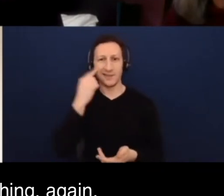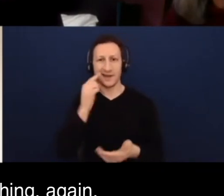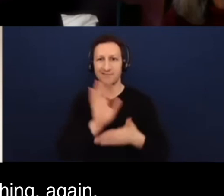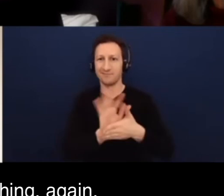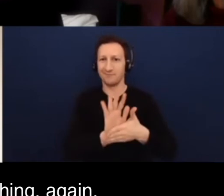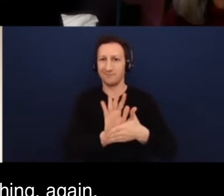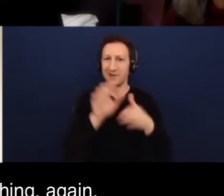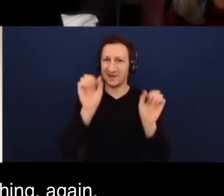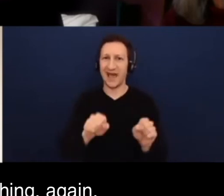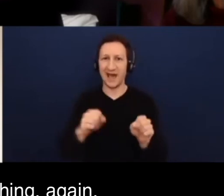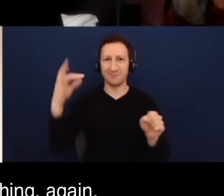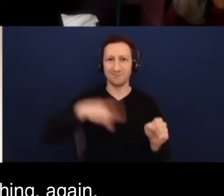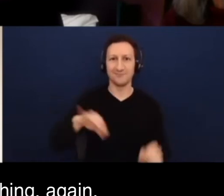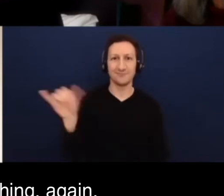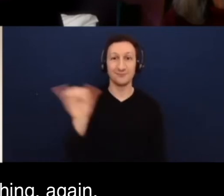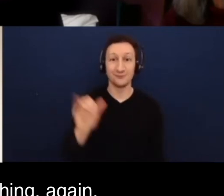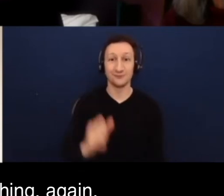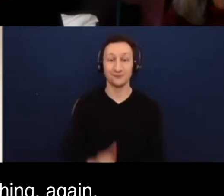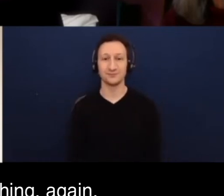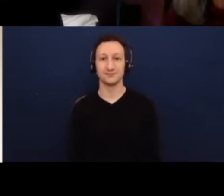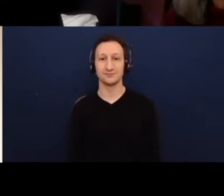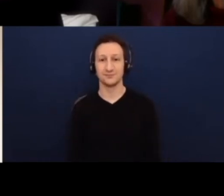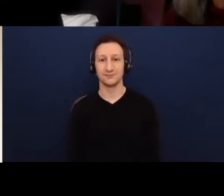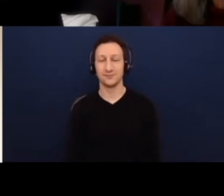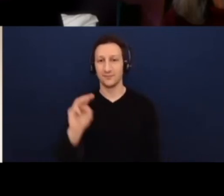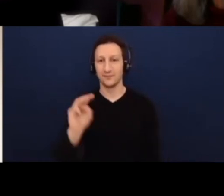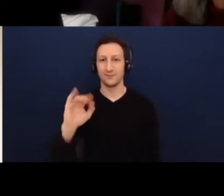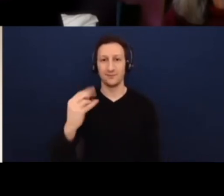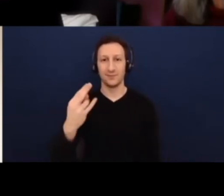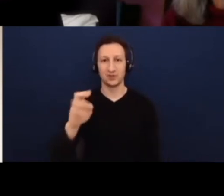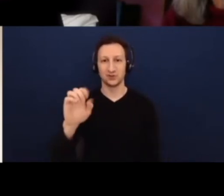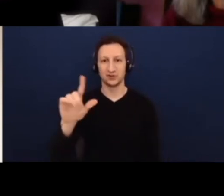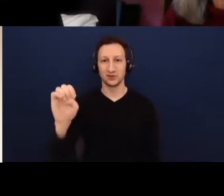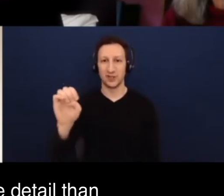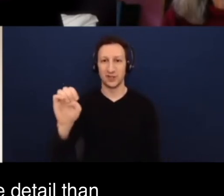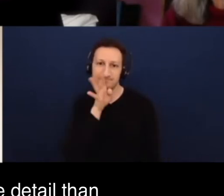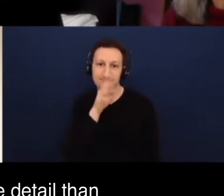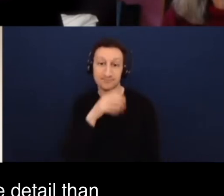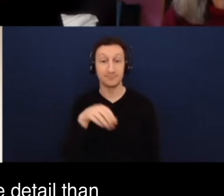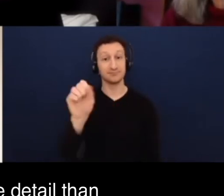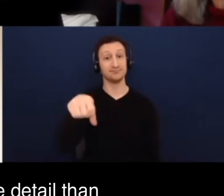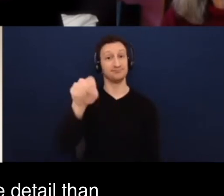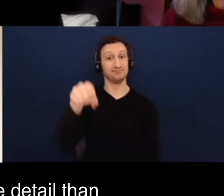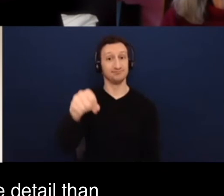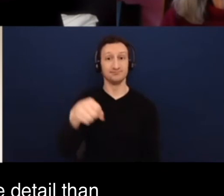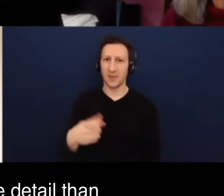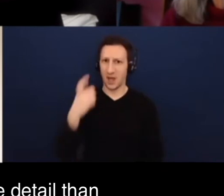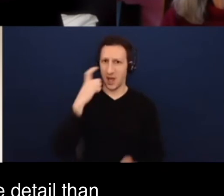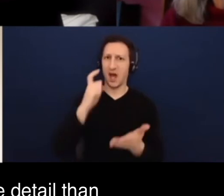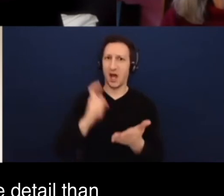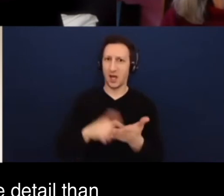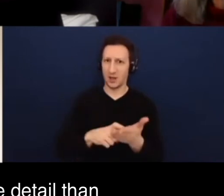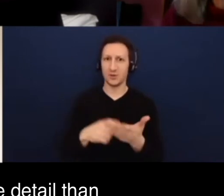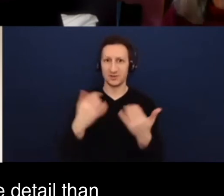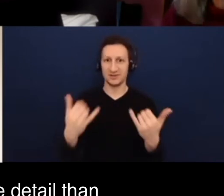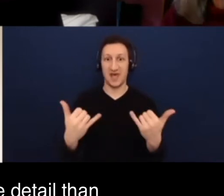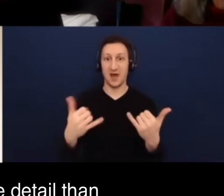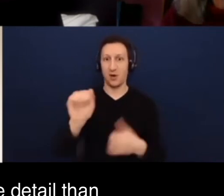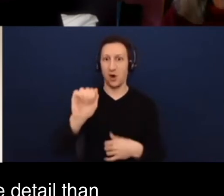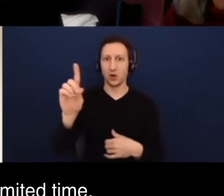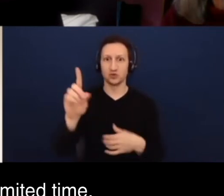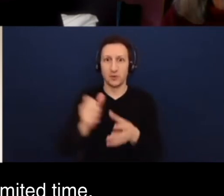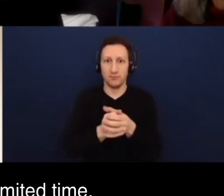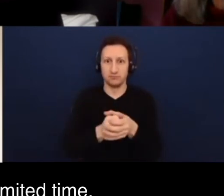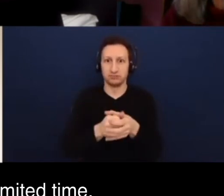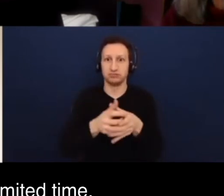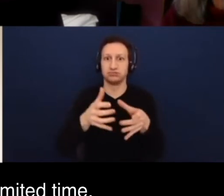thing, again, there's growth in this area, and some people can speak to it in more detail than I can at this very moment.